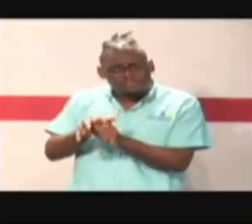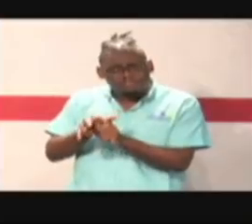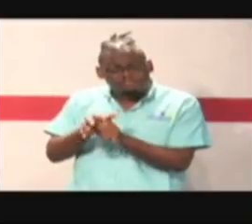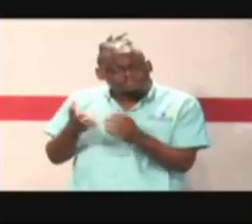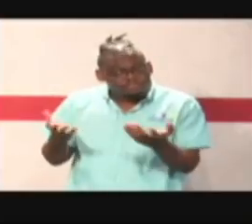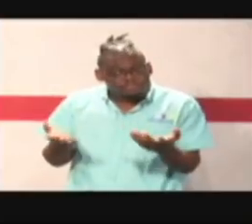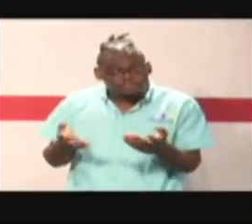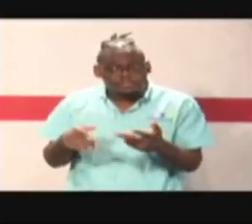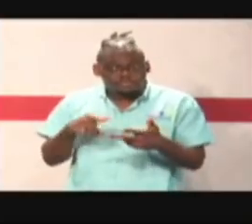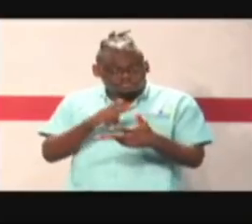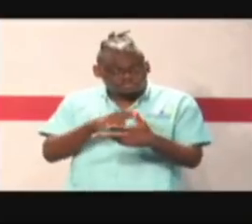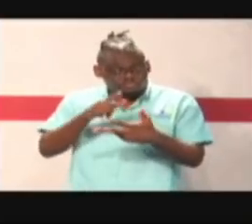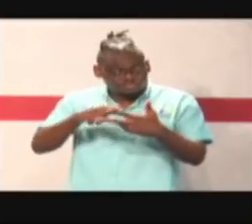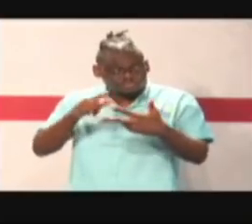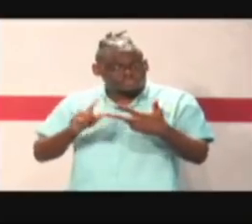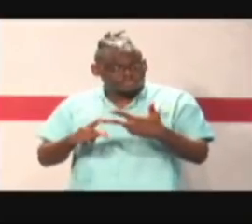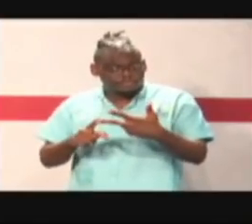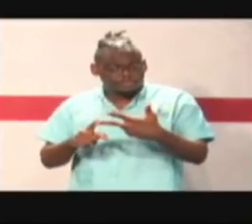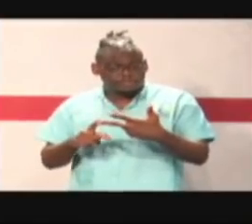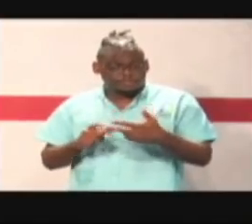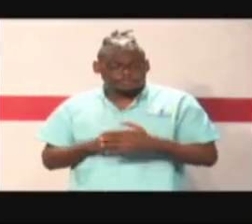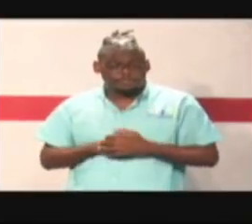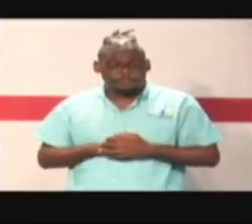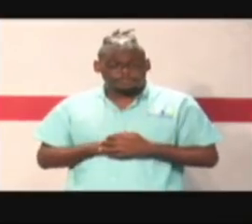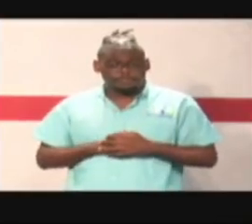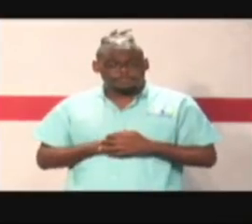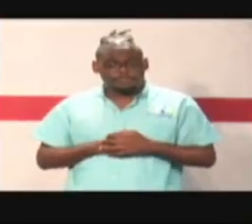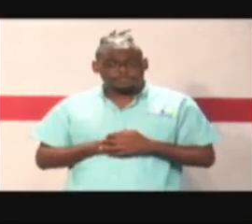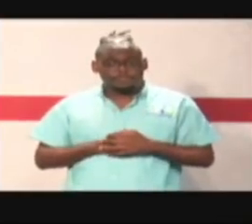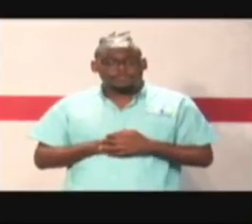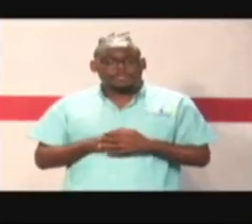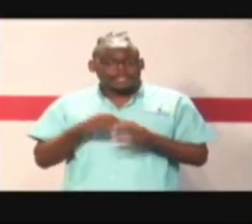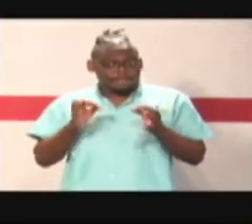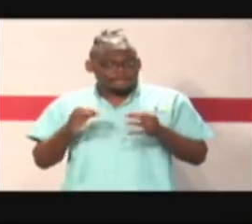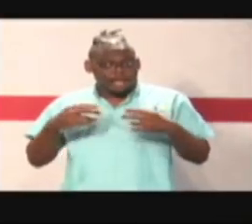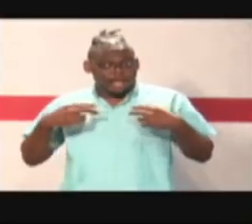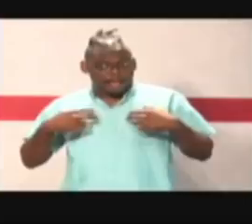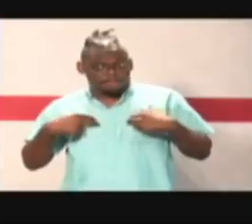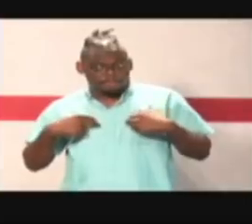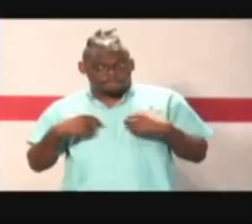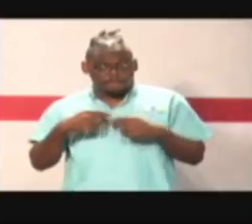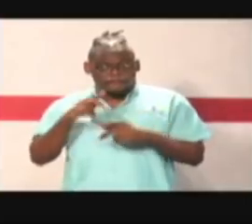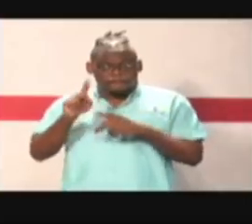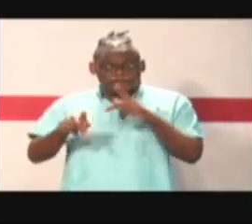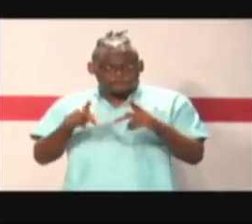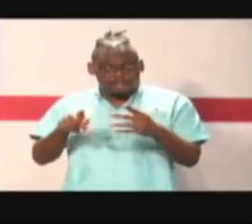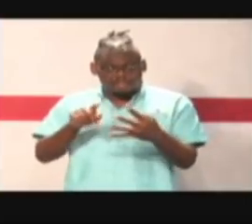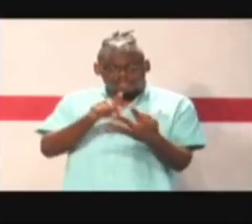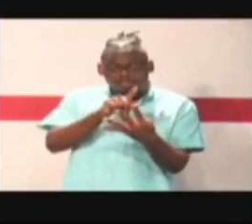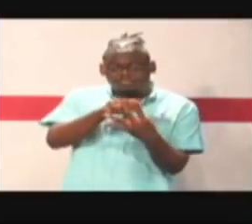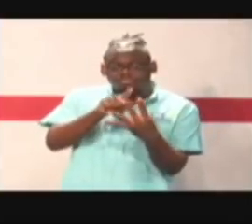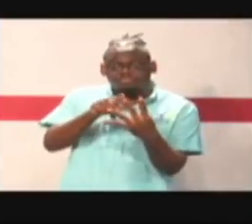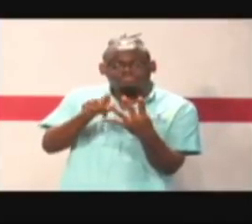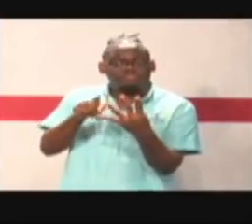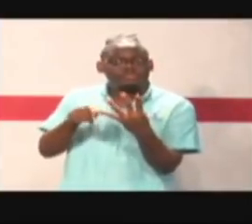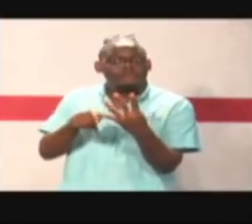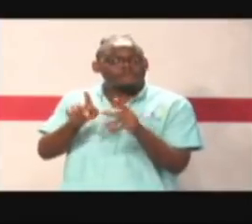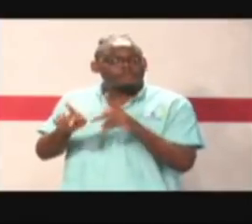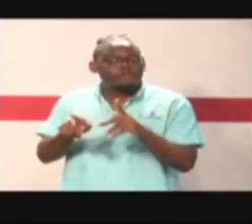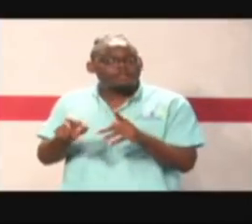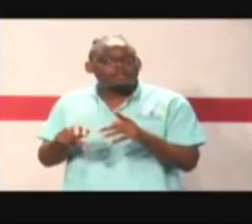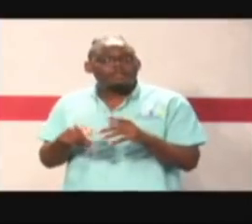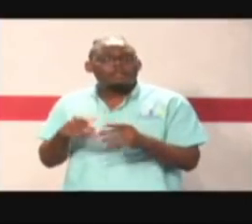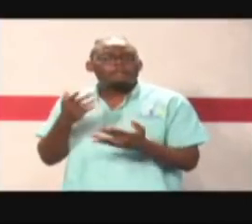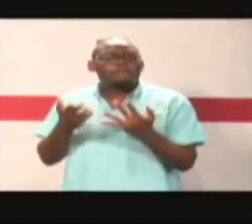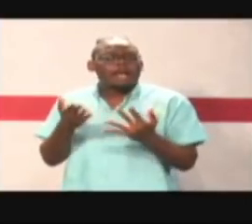You can go in to websites like PubMed and so on that talks about this increased risk that if